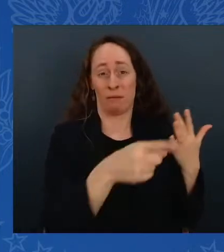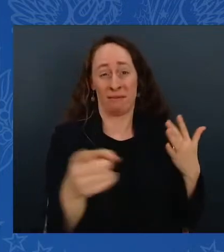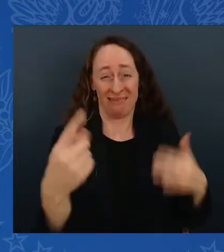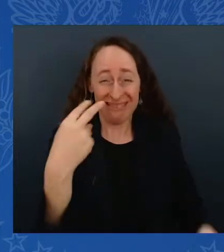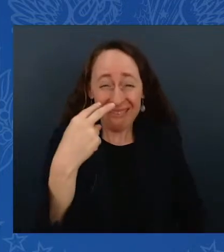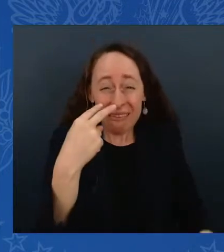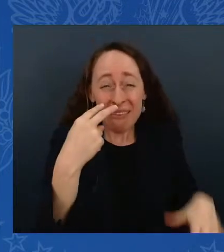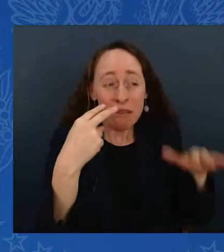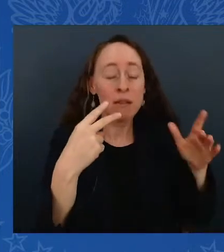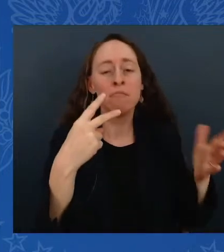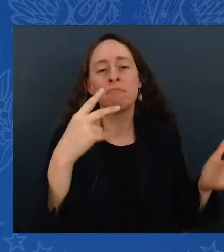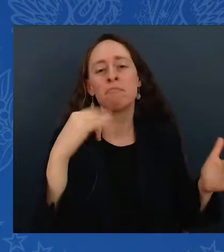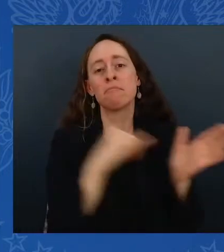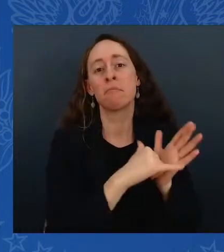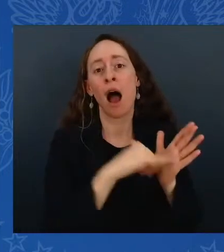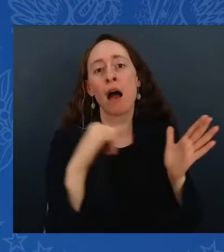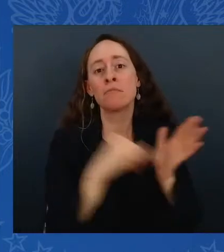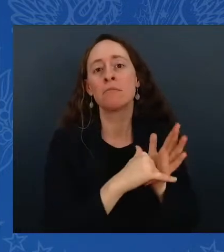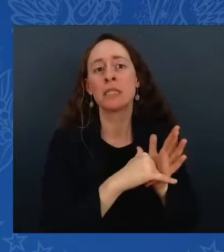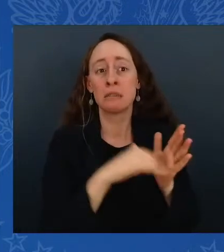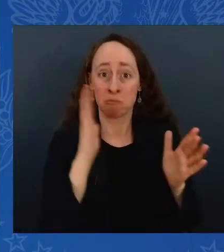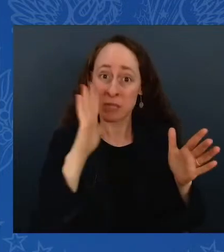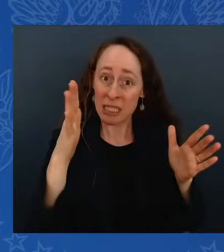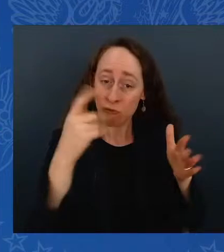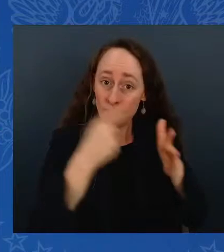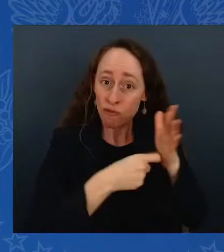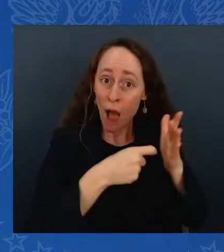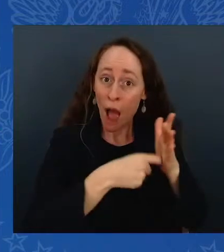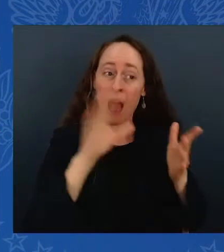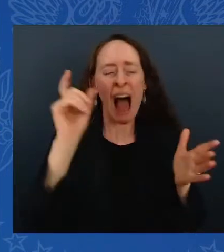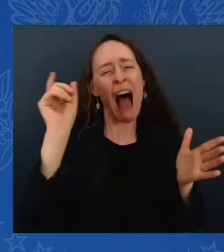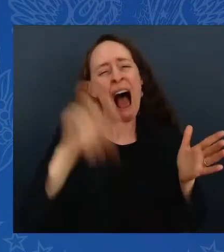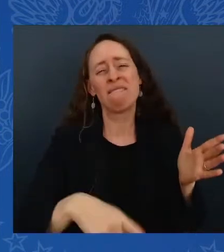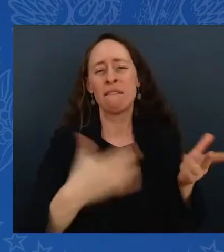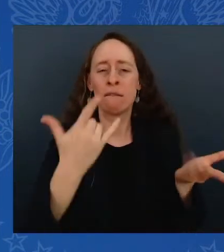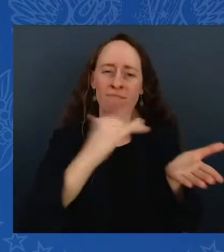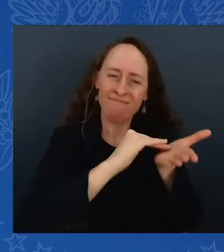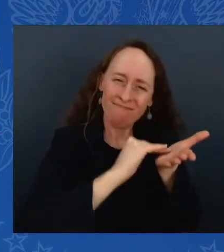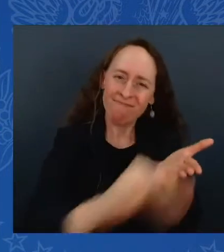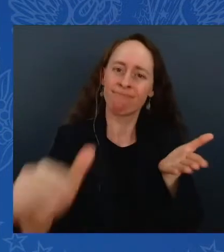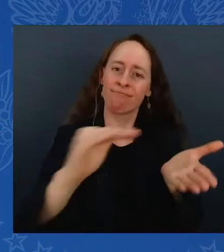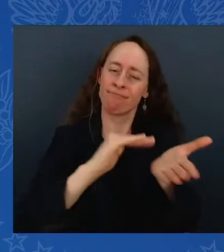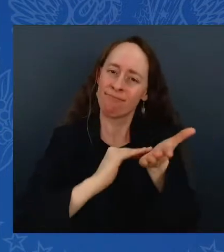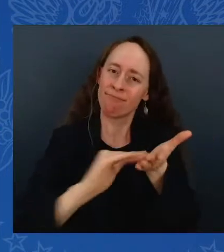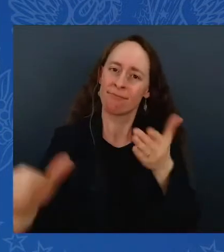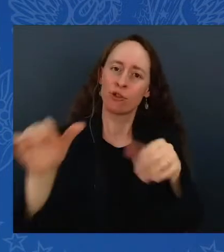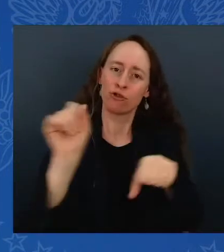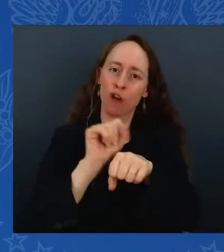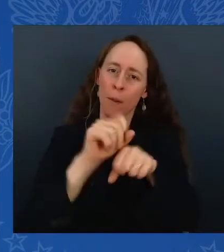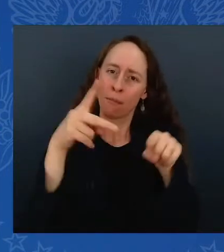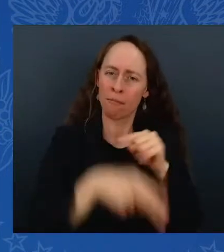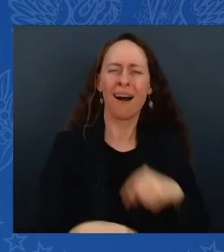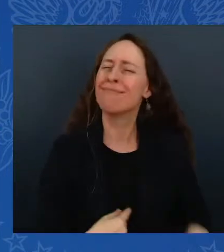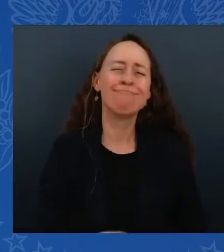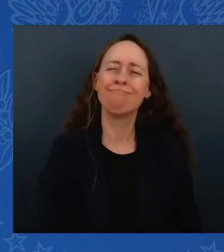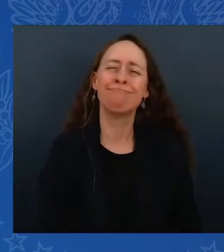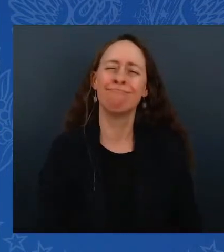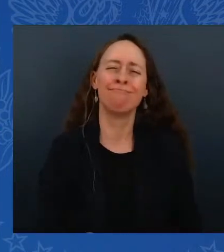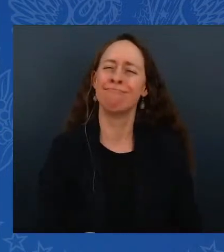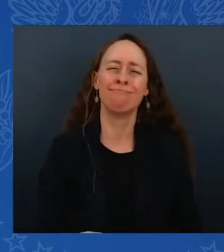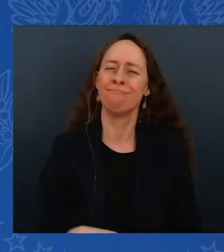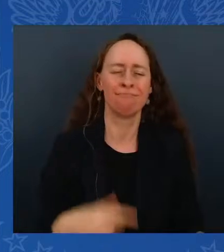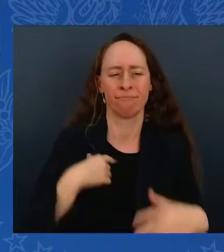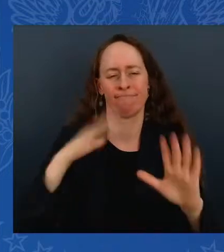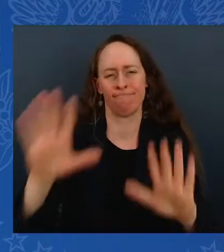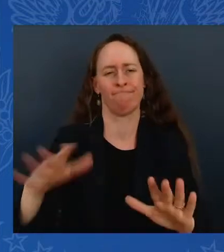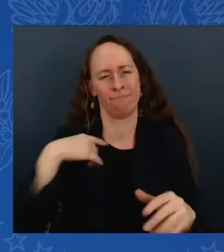I took action to rescue the economy, we got relief to families that needed it. Some experts predicted that that